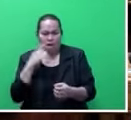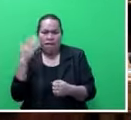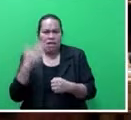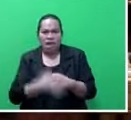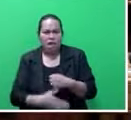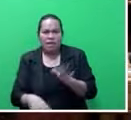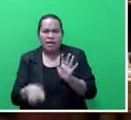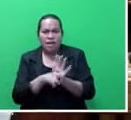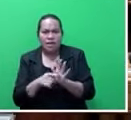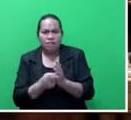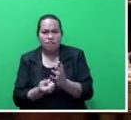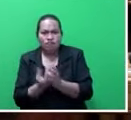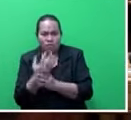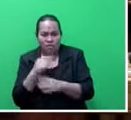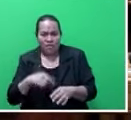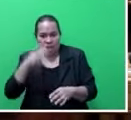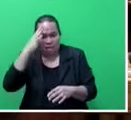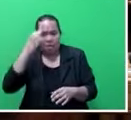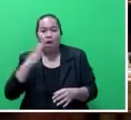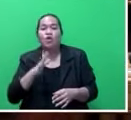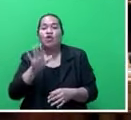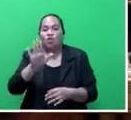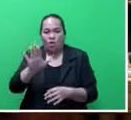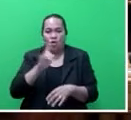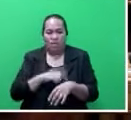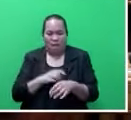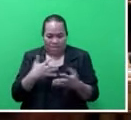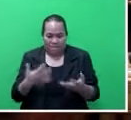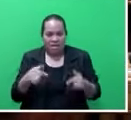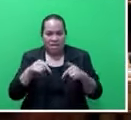country except the time that they were here in 2019.